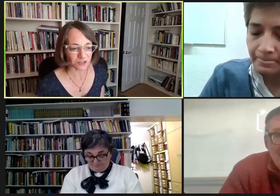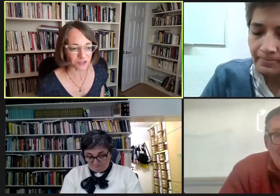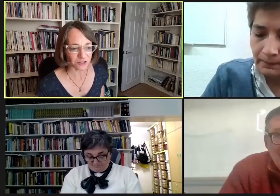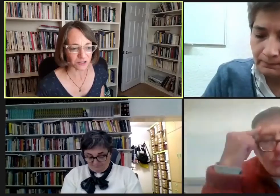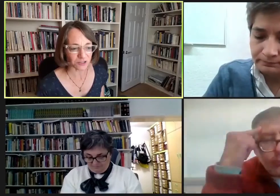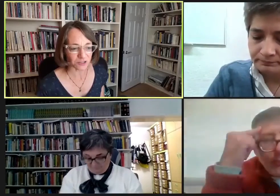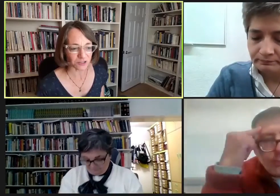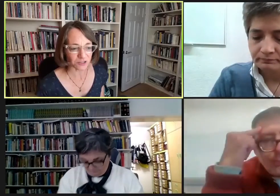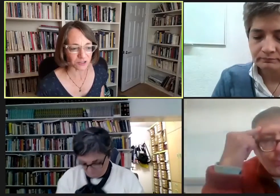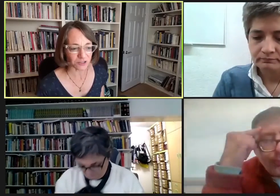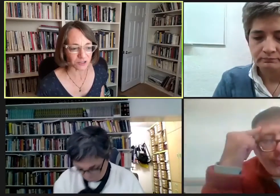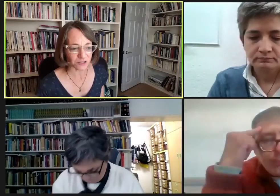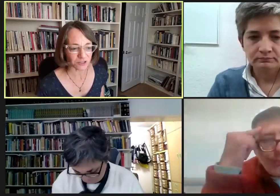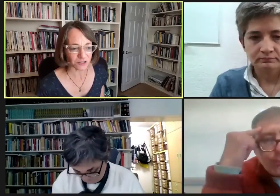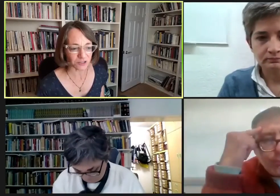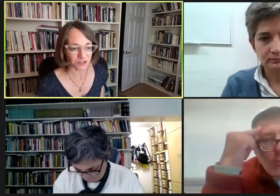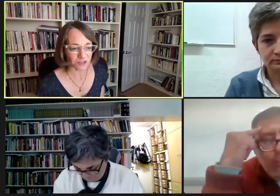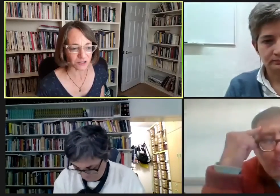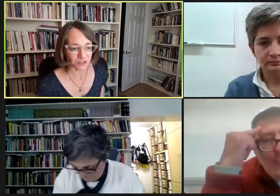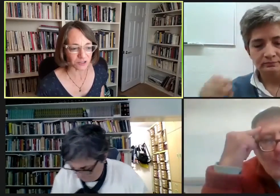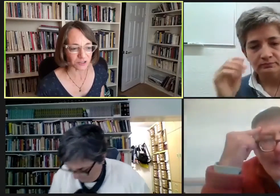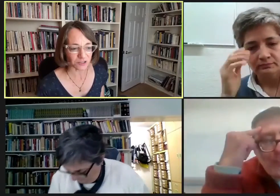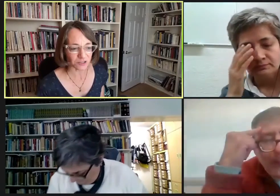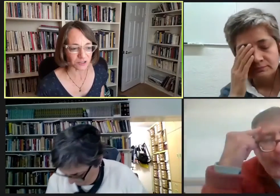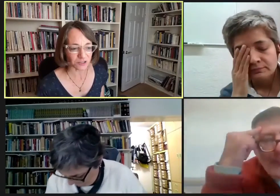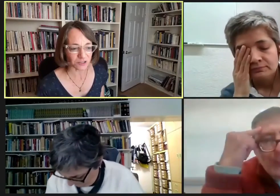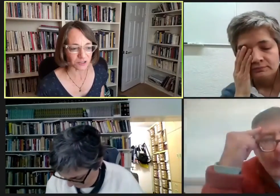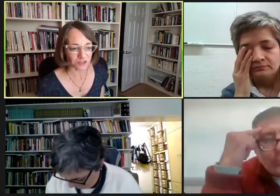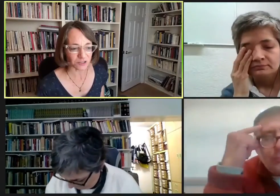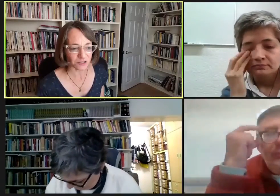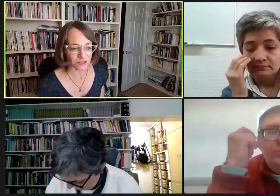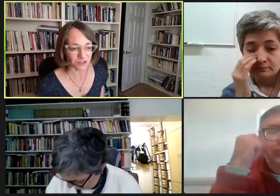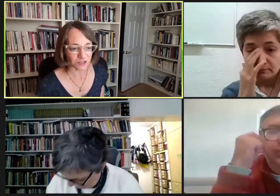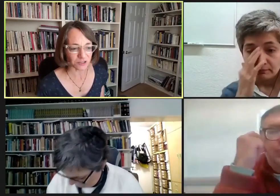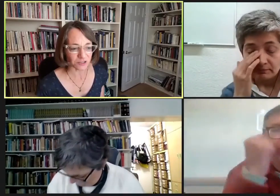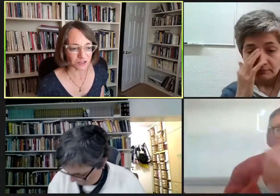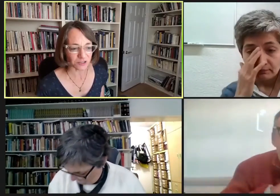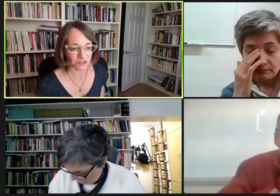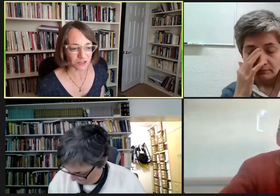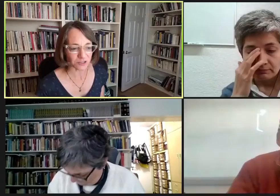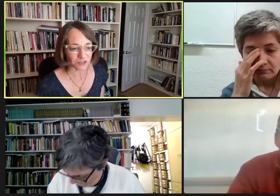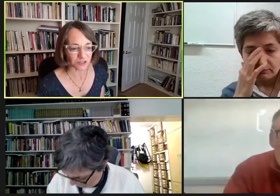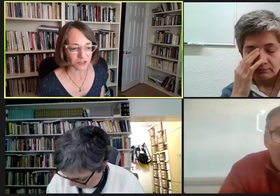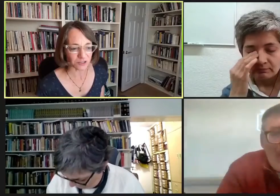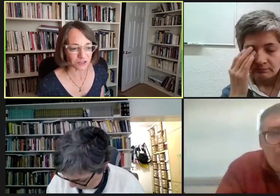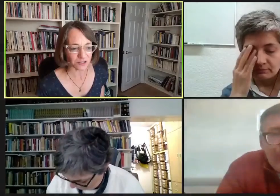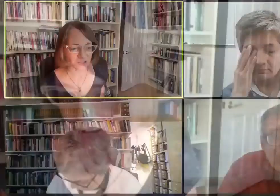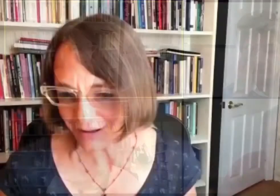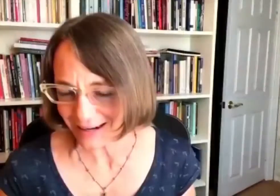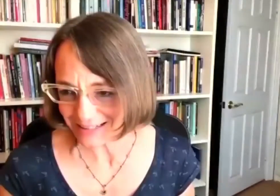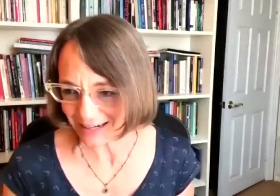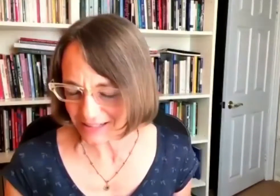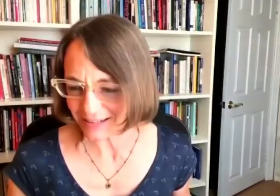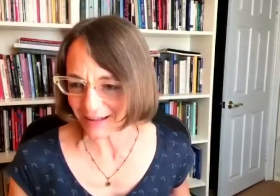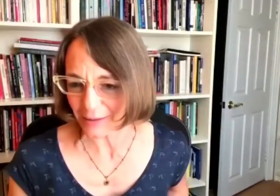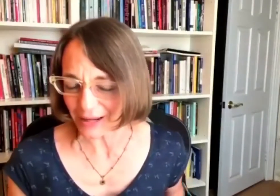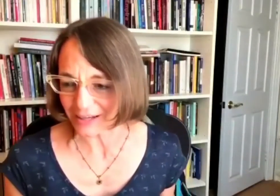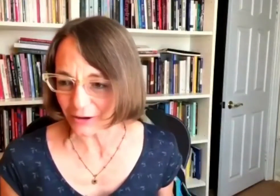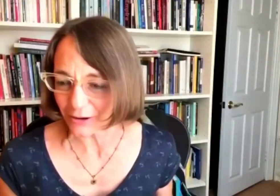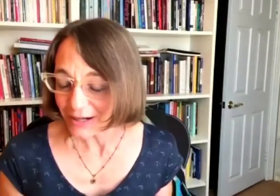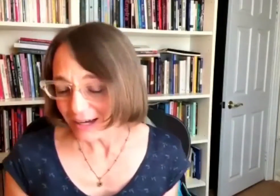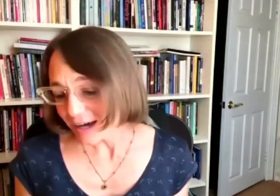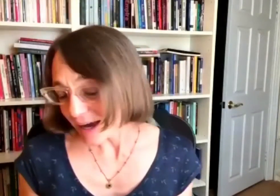in the Argentinian context, when we know that Franz Boas is important in Mexico because of all